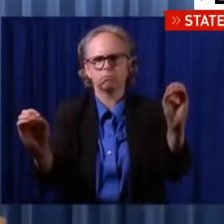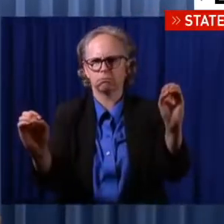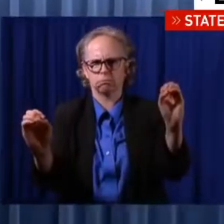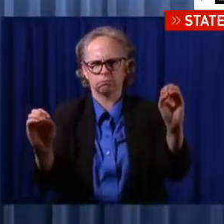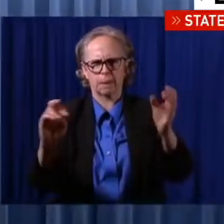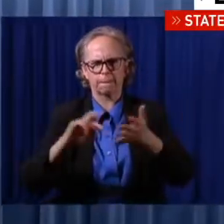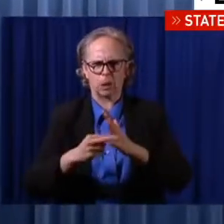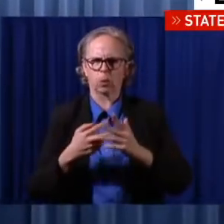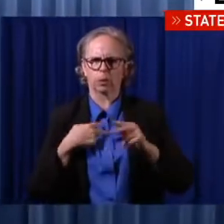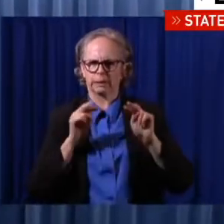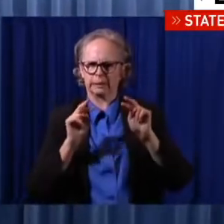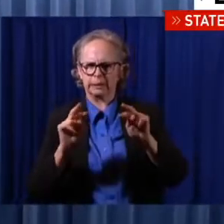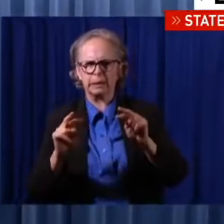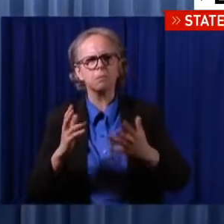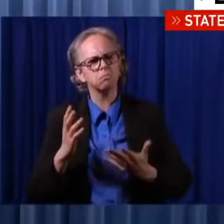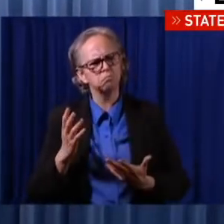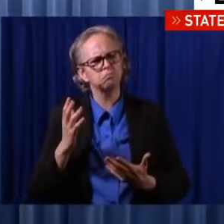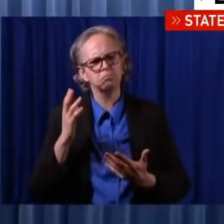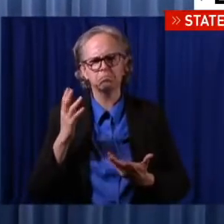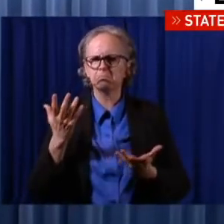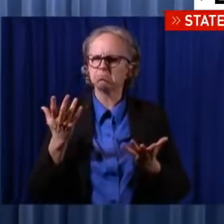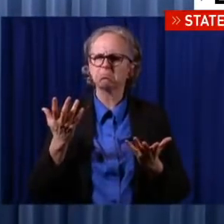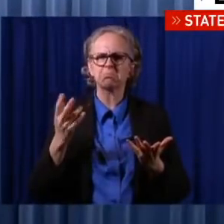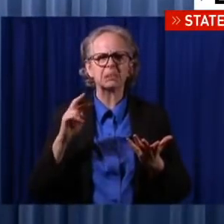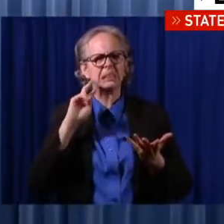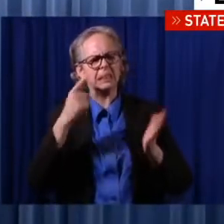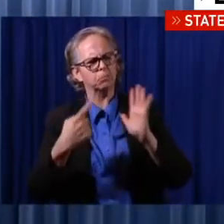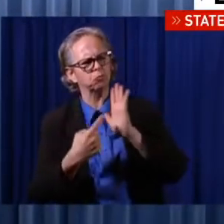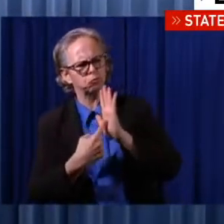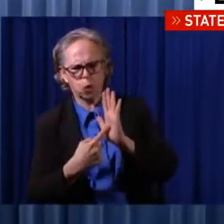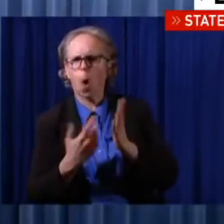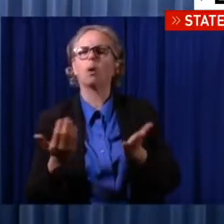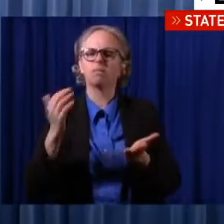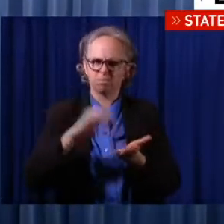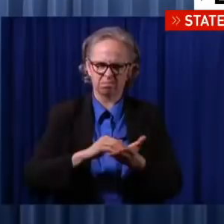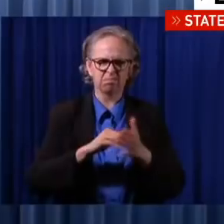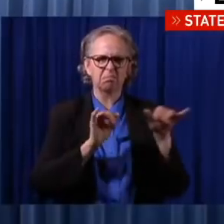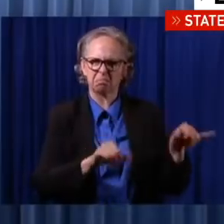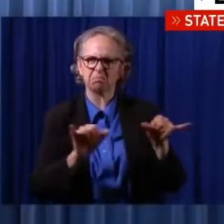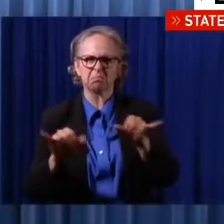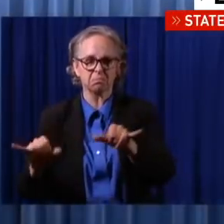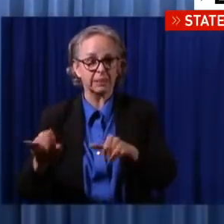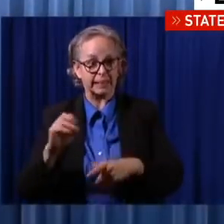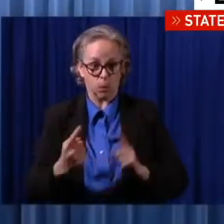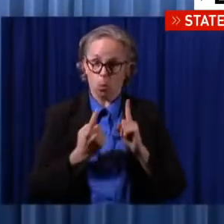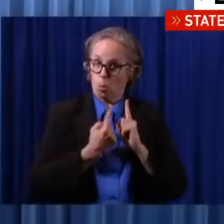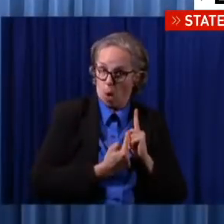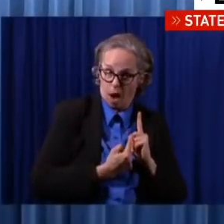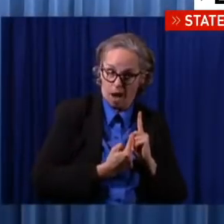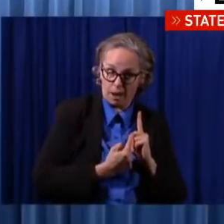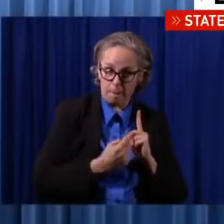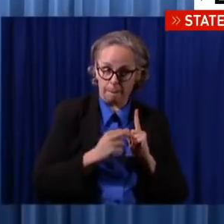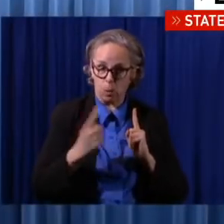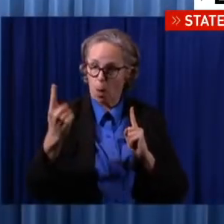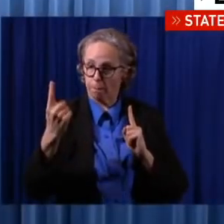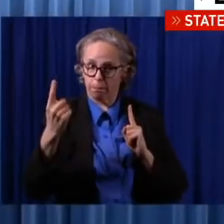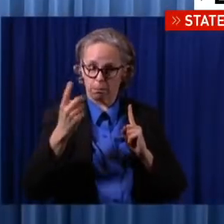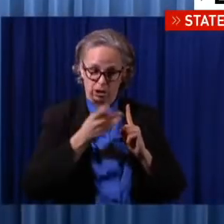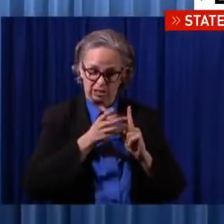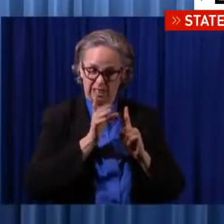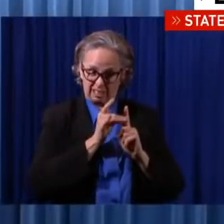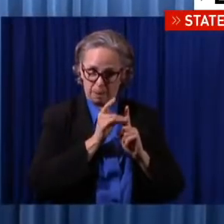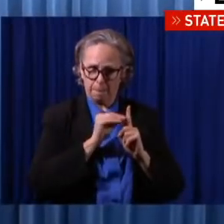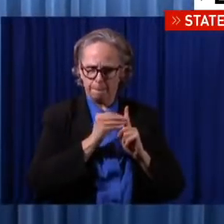is a replication rate. Again, if it's 1, it means one person is infecting one person. So nothing really particularly alarming about these